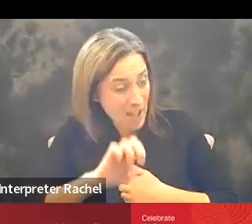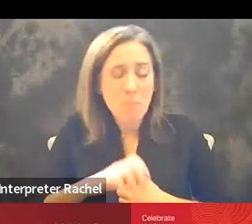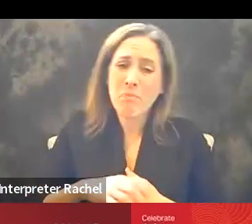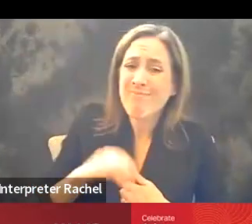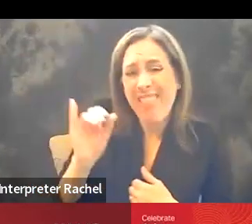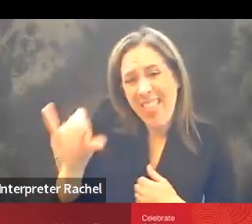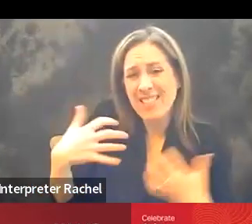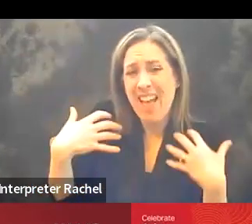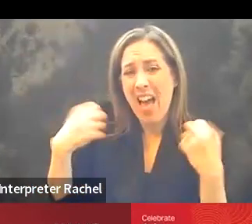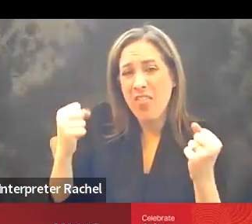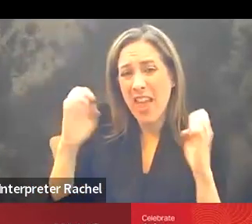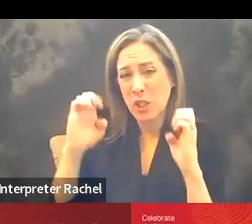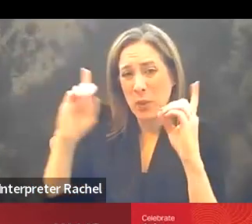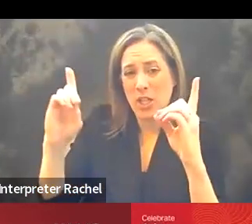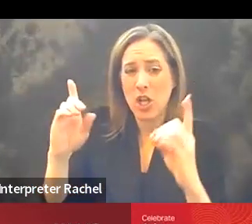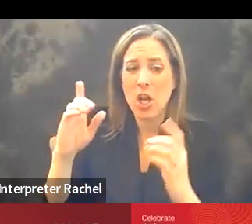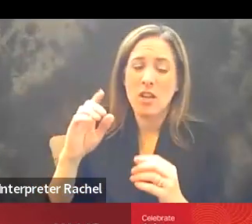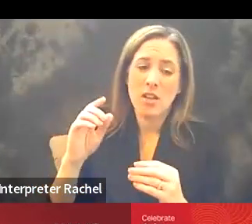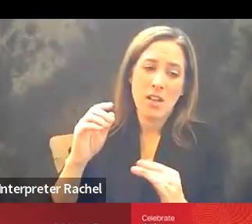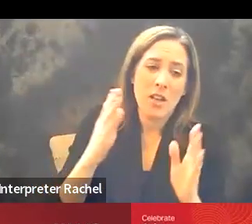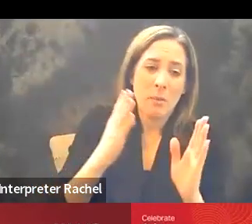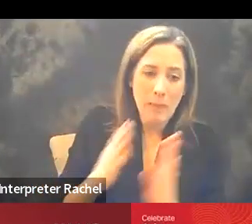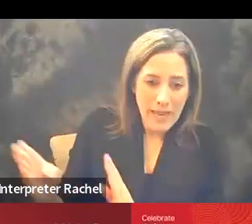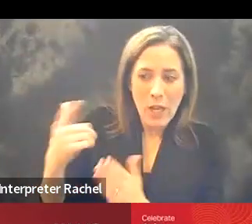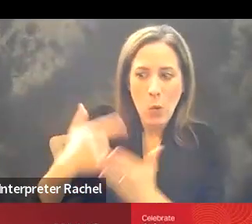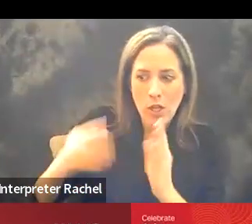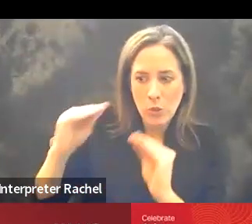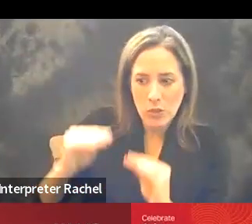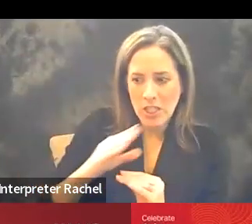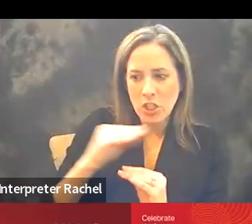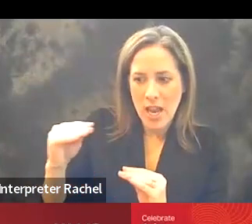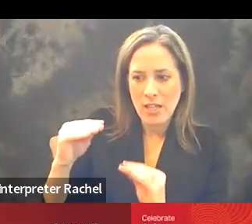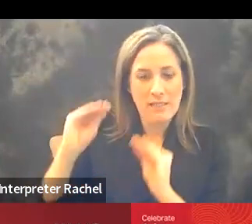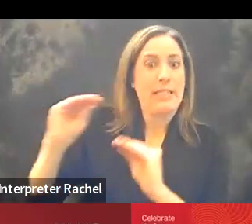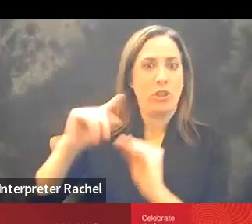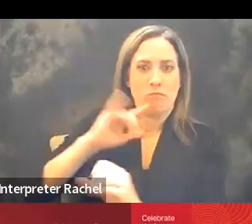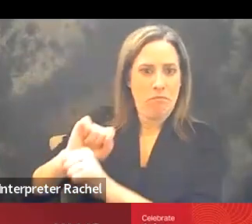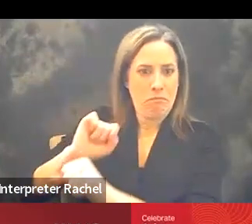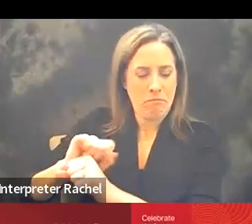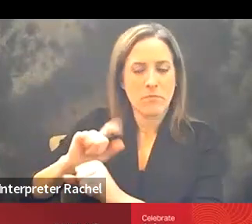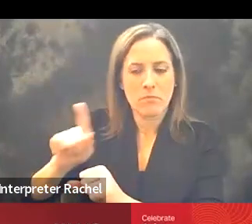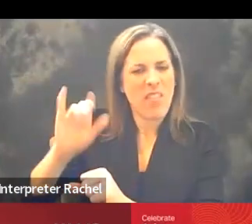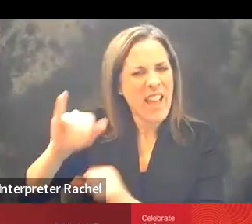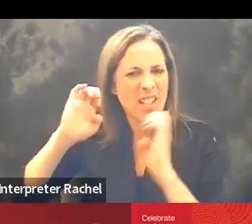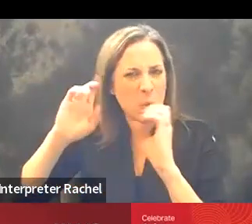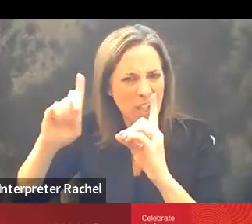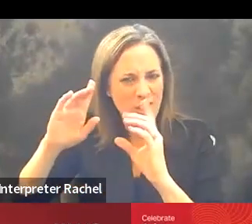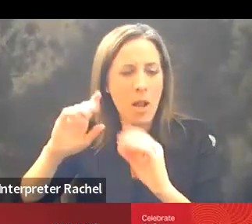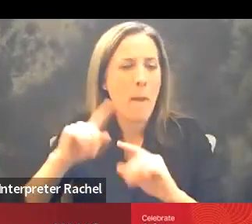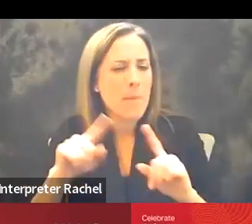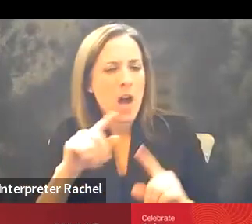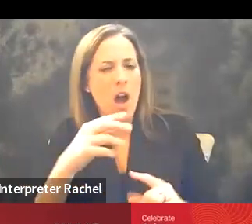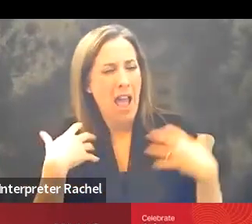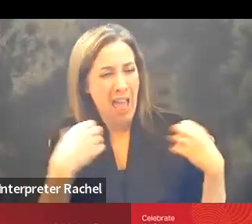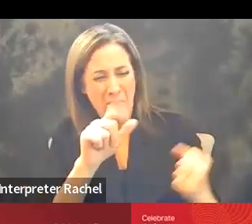The art and science of planning what to teach and teaching it, that's health education. And they'll say, oh, well, then when you say health literacy, then you